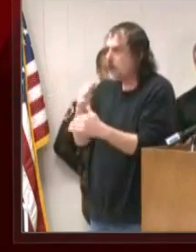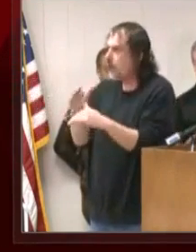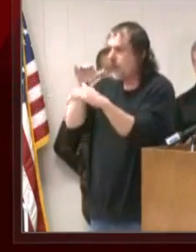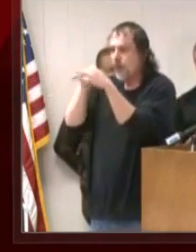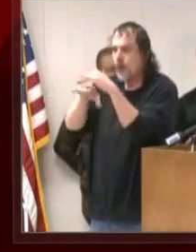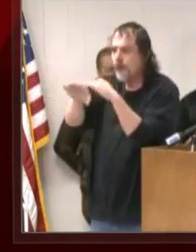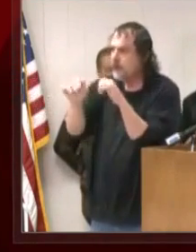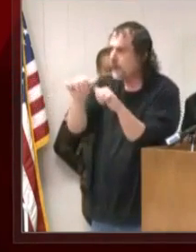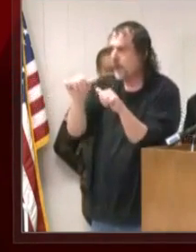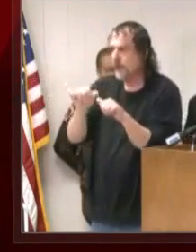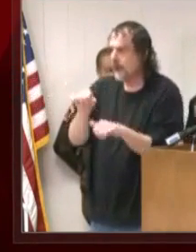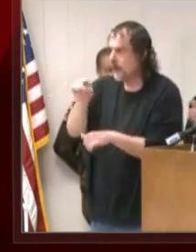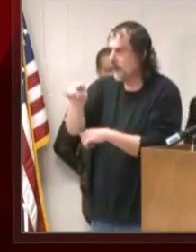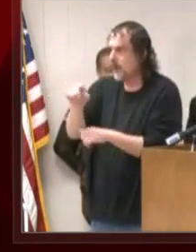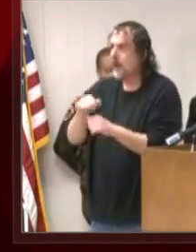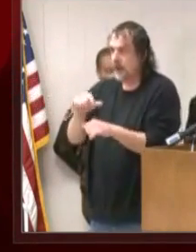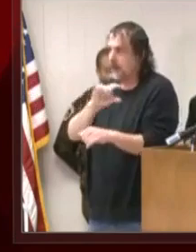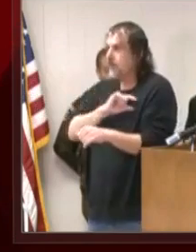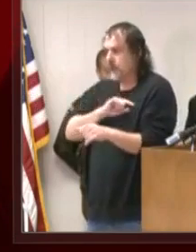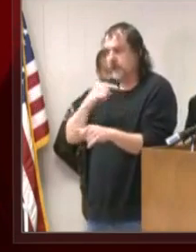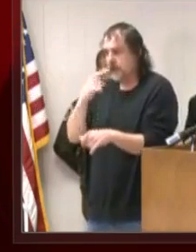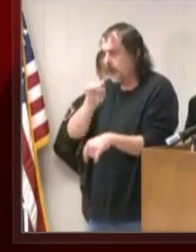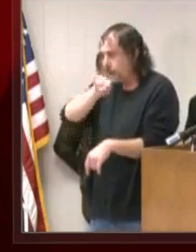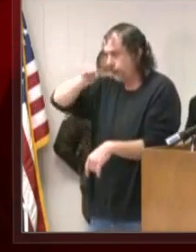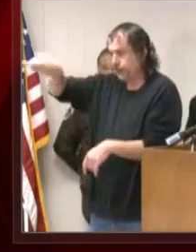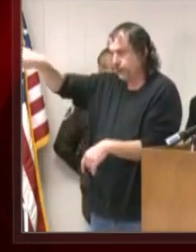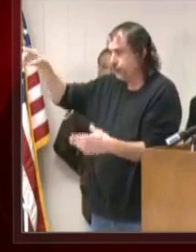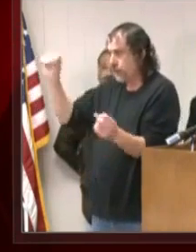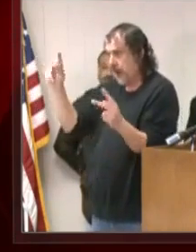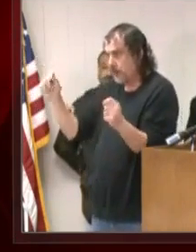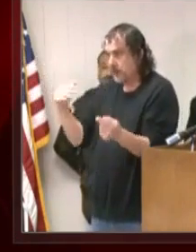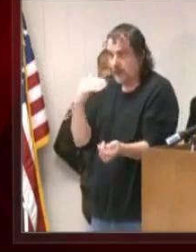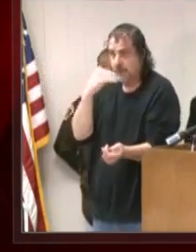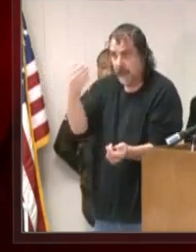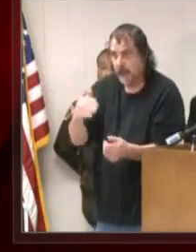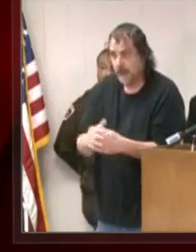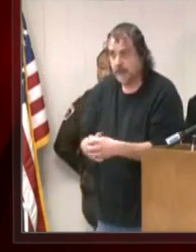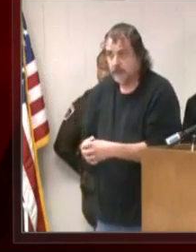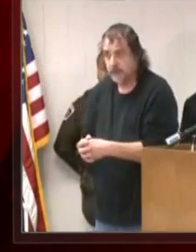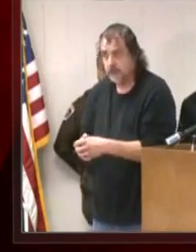contaminated areas because police will turn you around. Thank you.